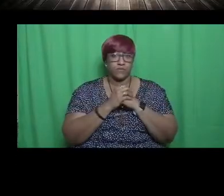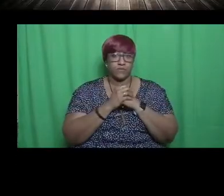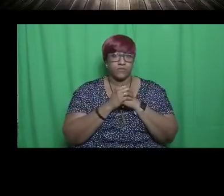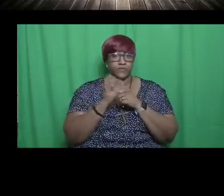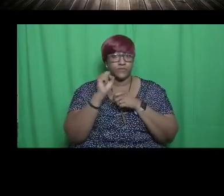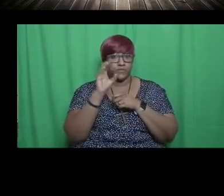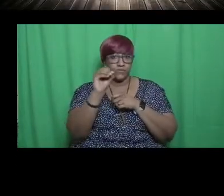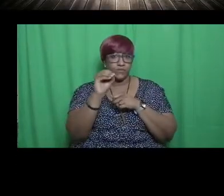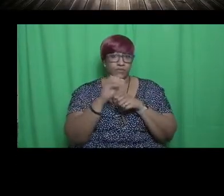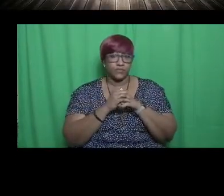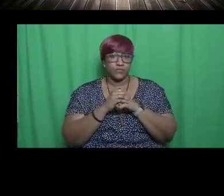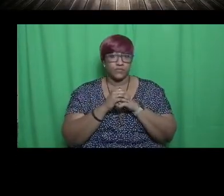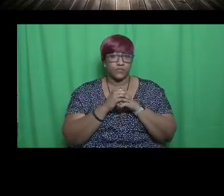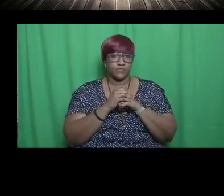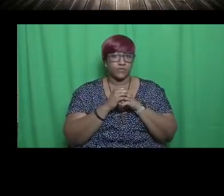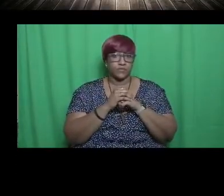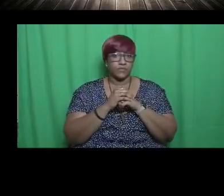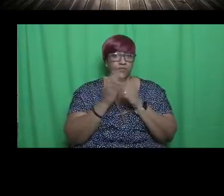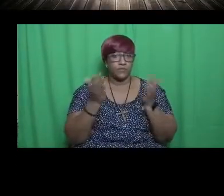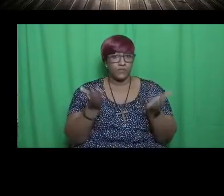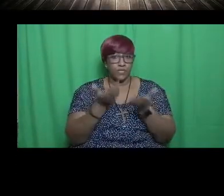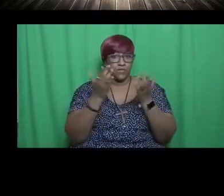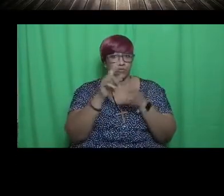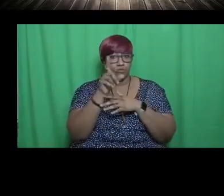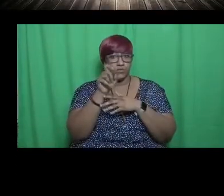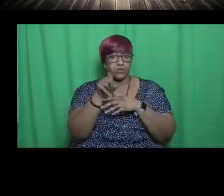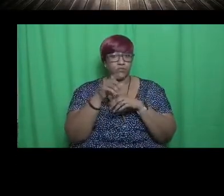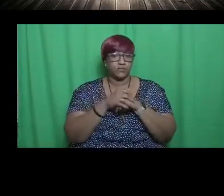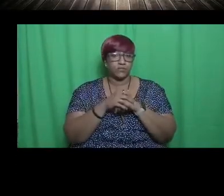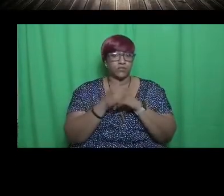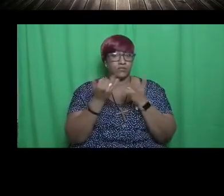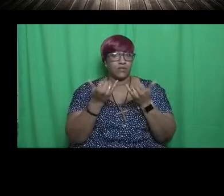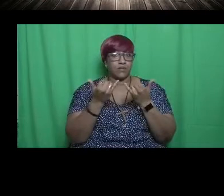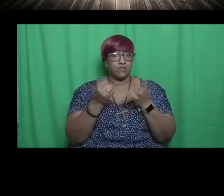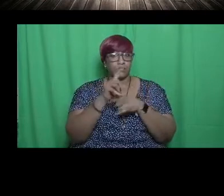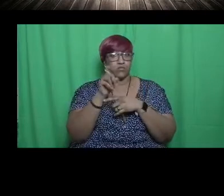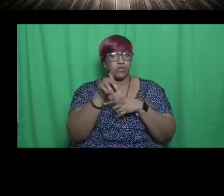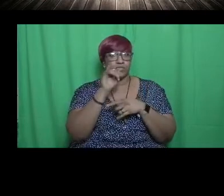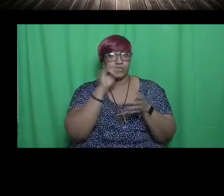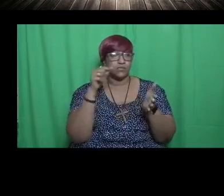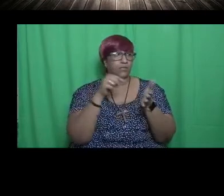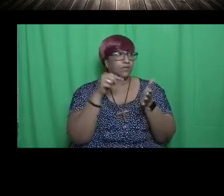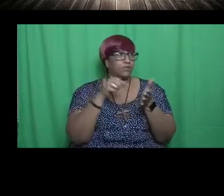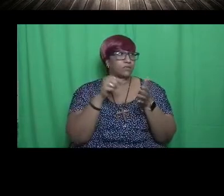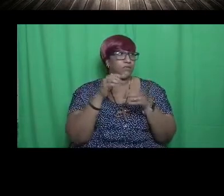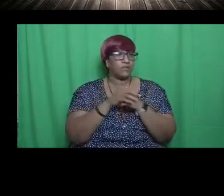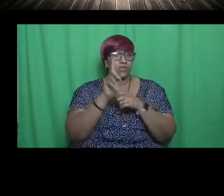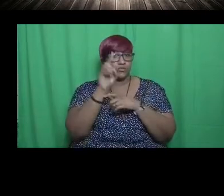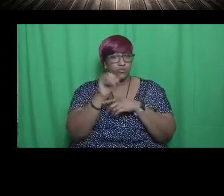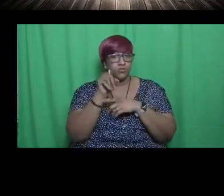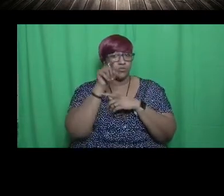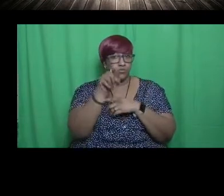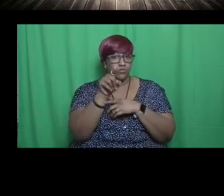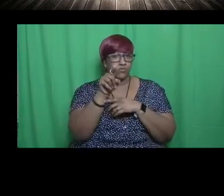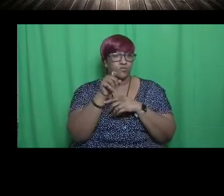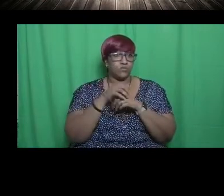And so, here's the question. The question is this. Do